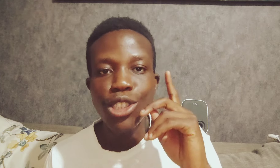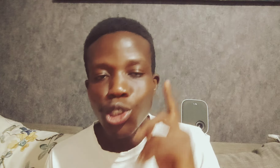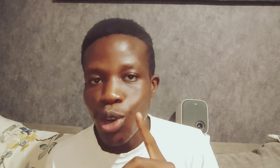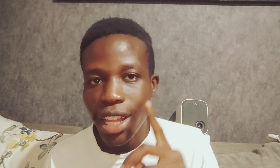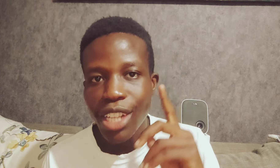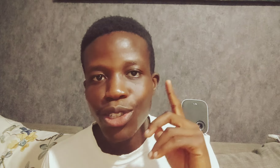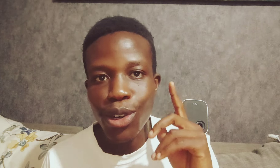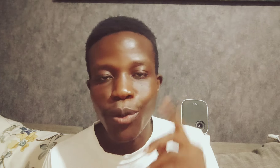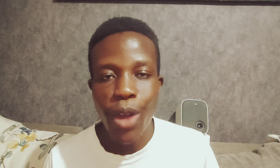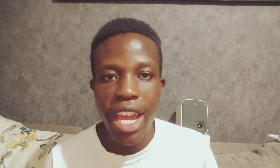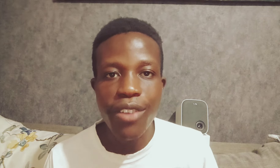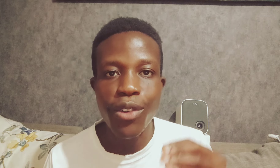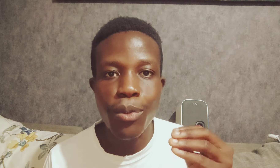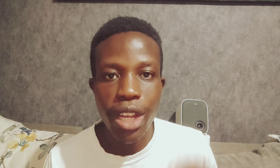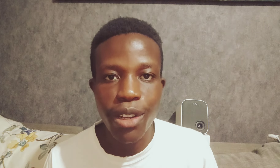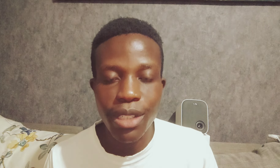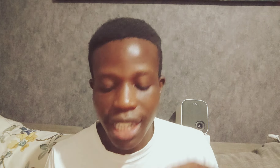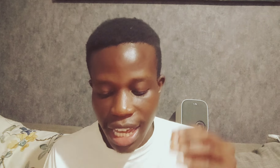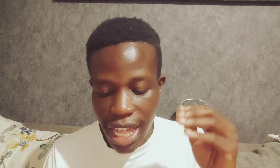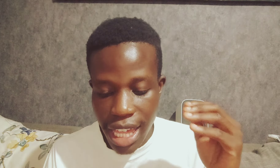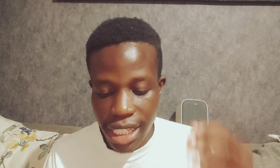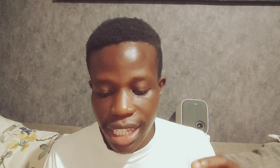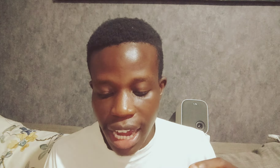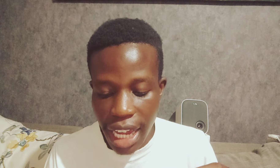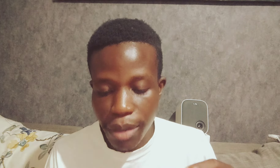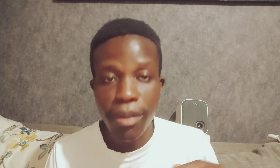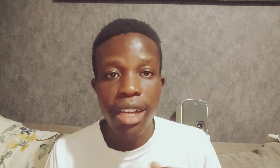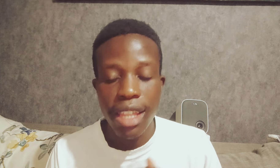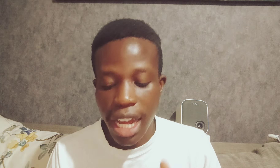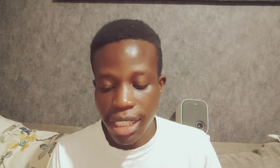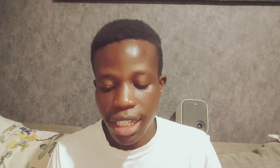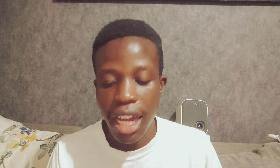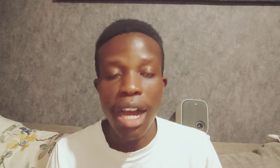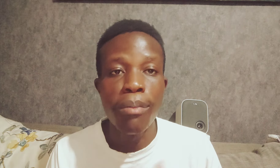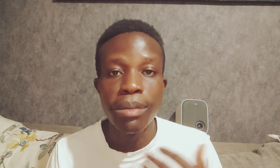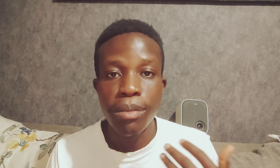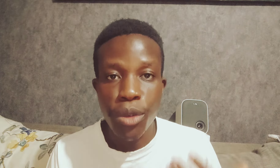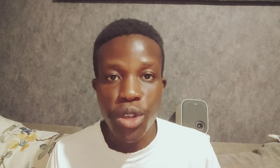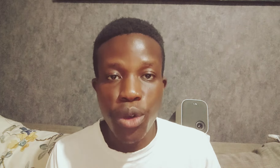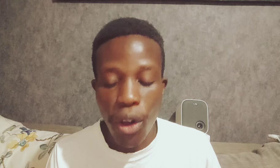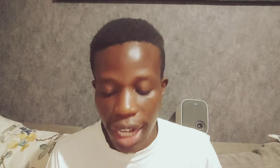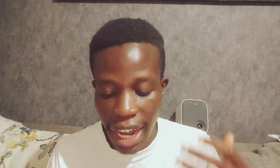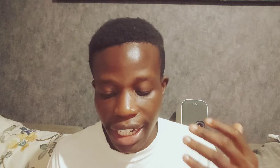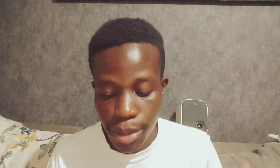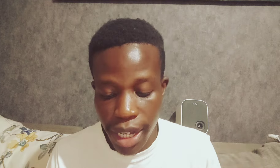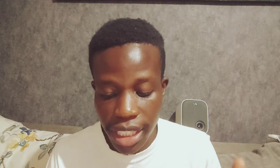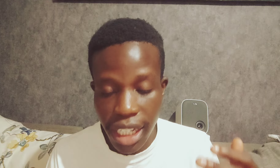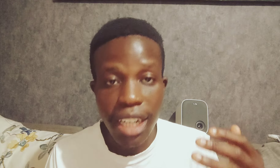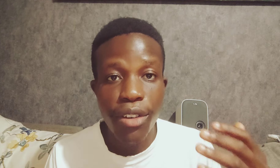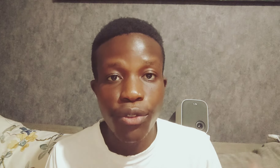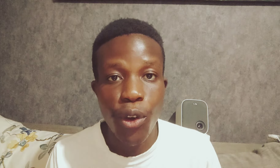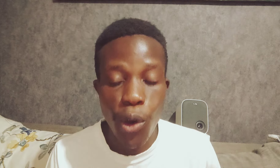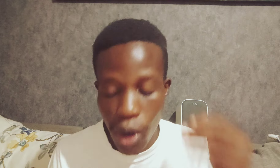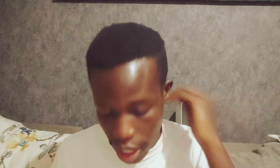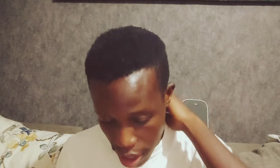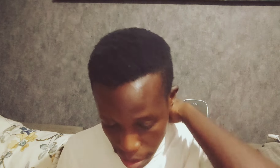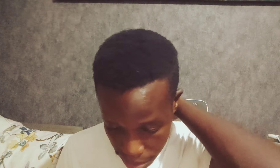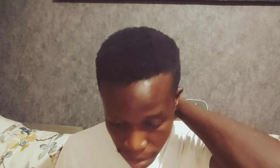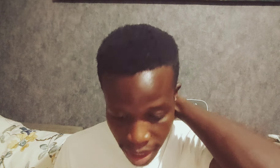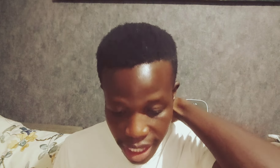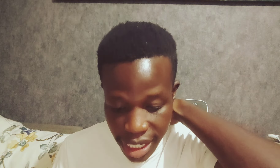man. Ensure that you're away from windows in this time that you all are expecting